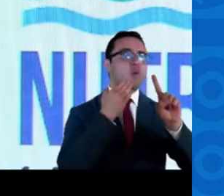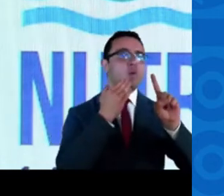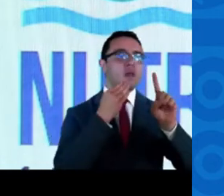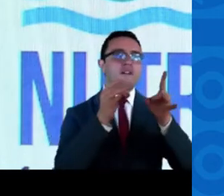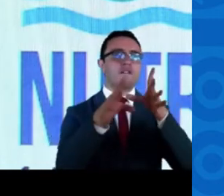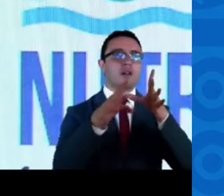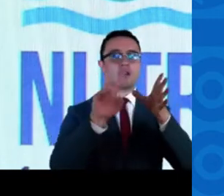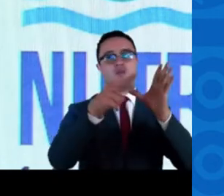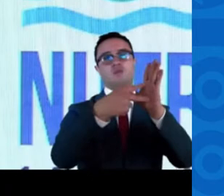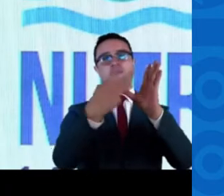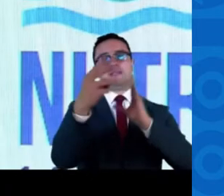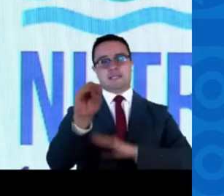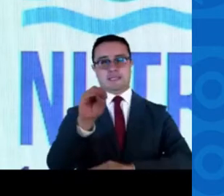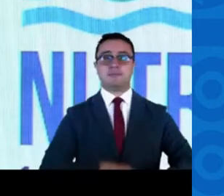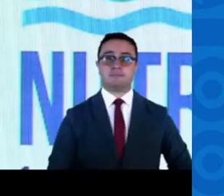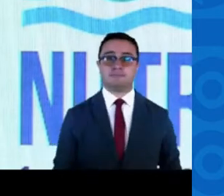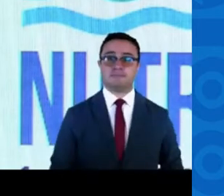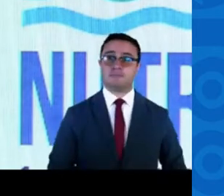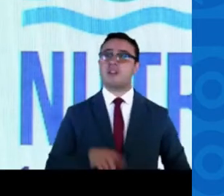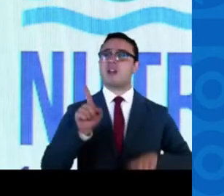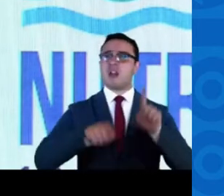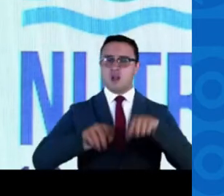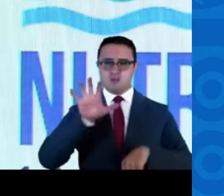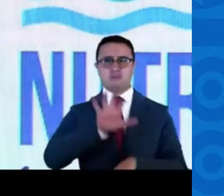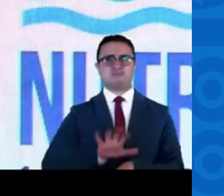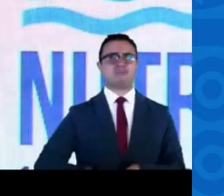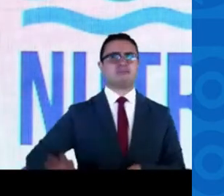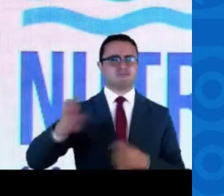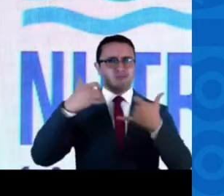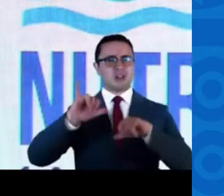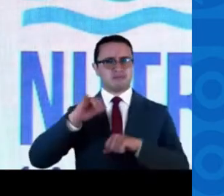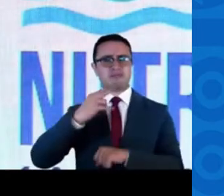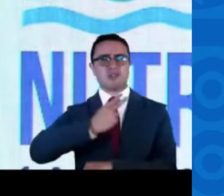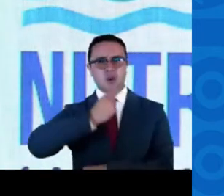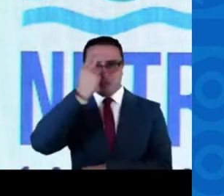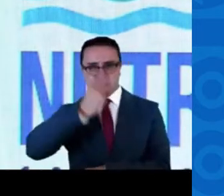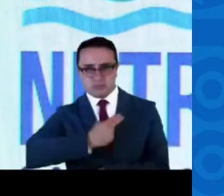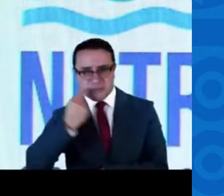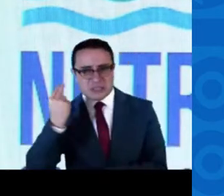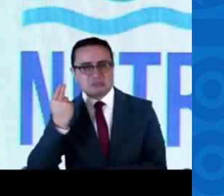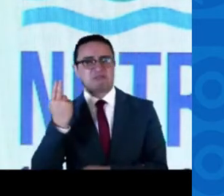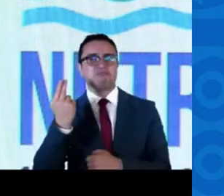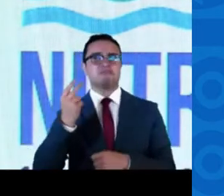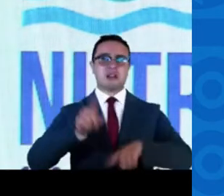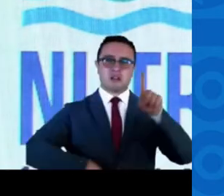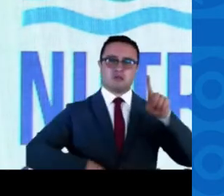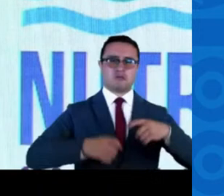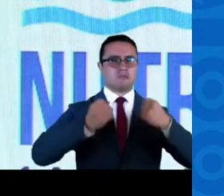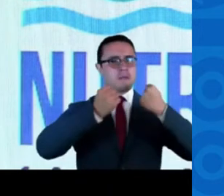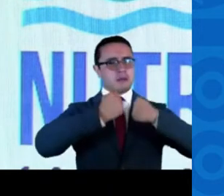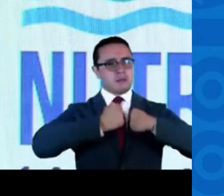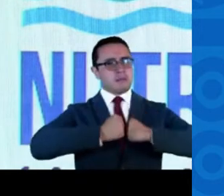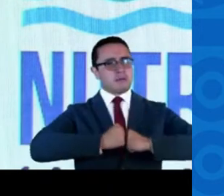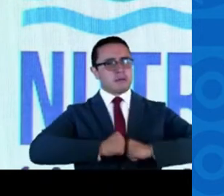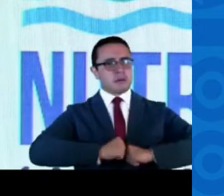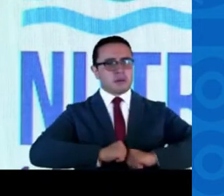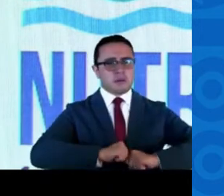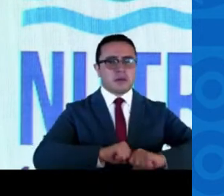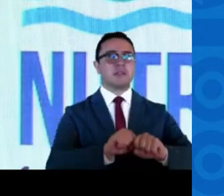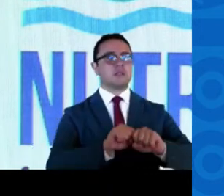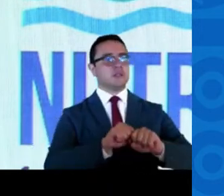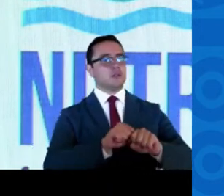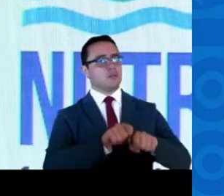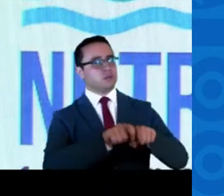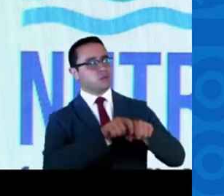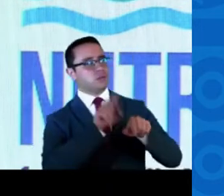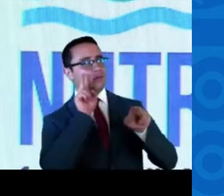hunger goal for 2030. To all those countries that have expressed their will to sign this pact and all